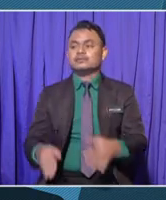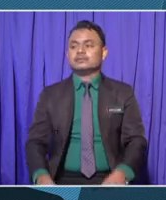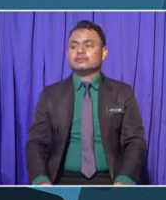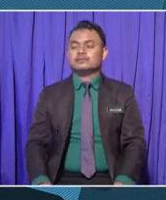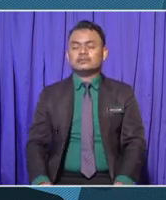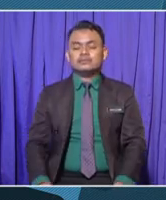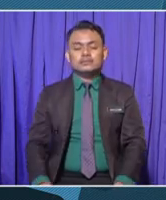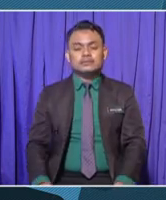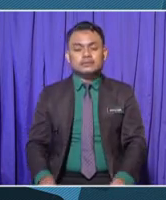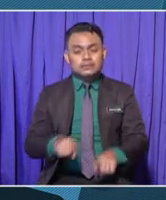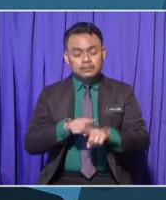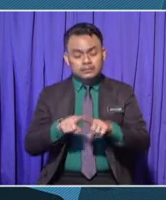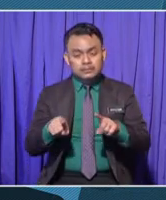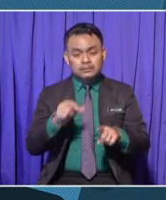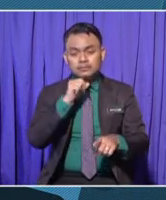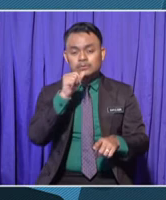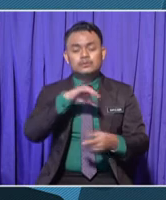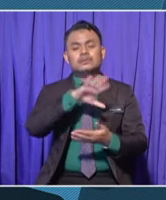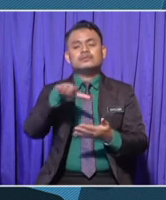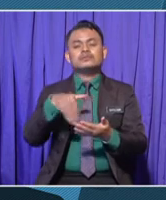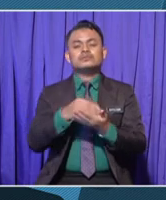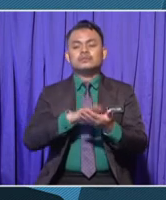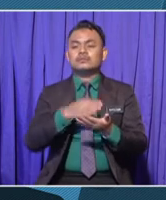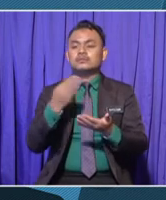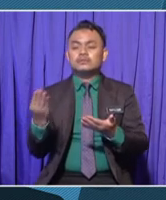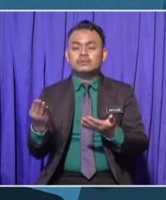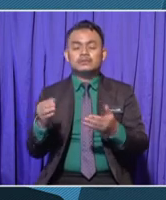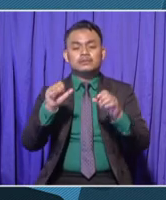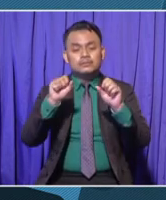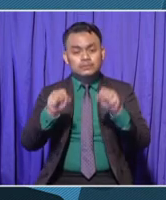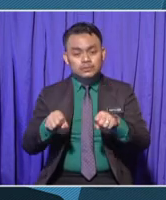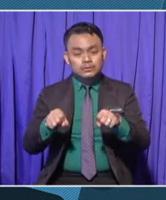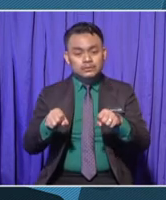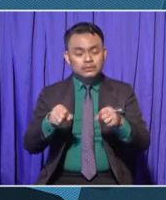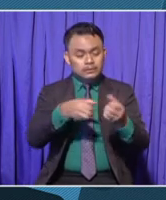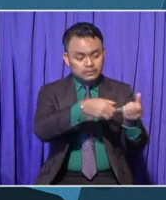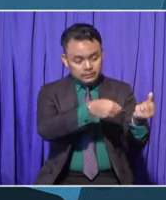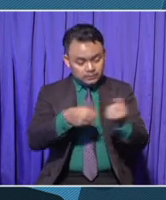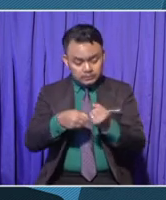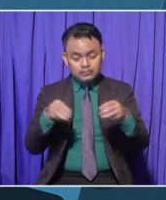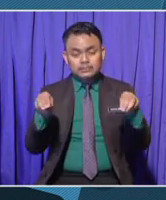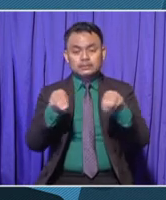all of the objects can attract by magnets.